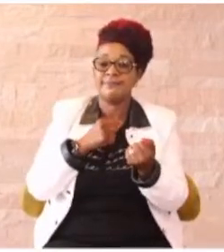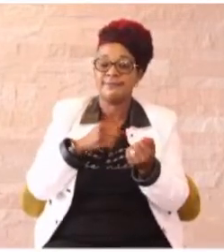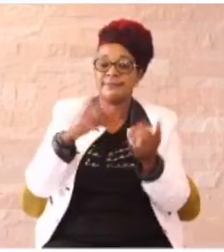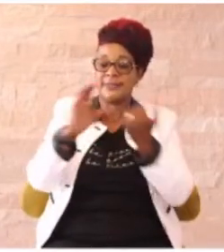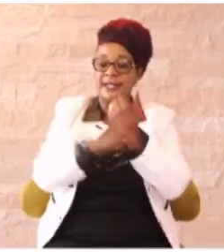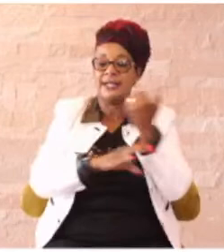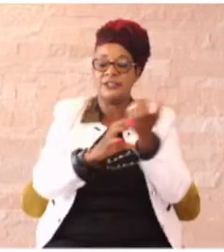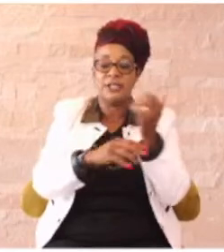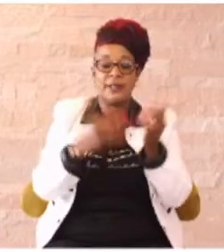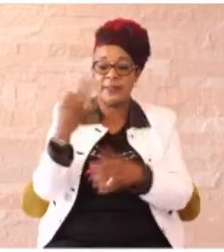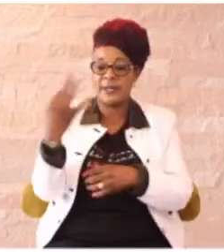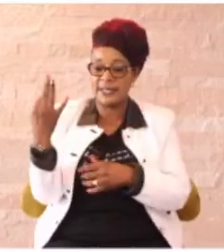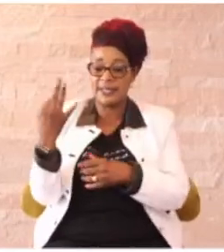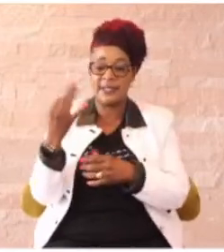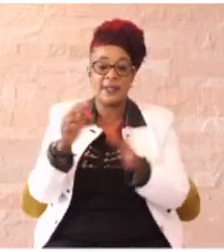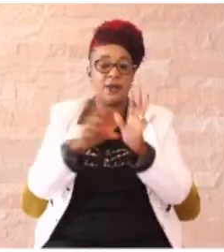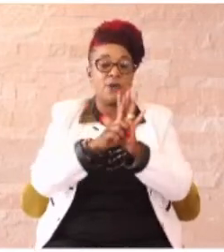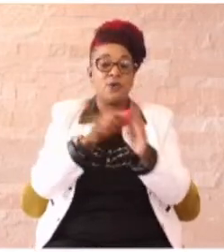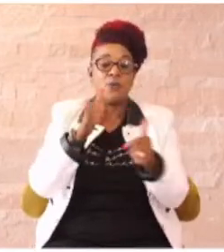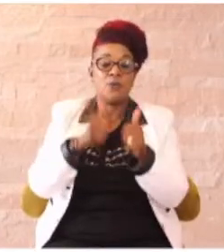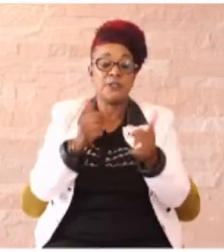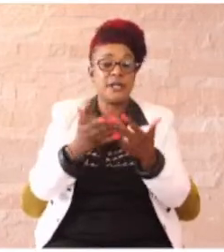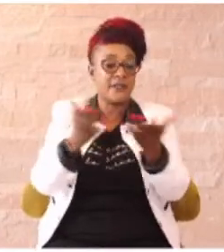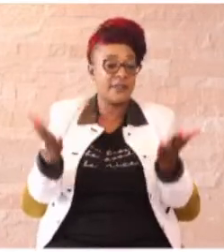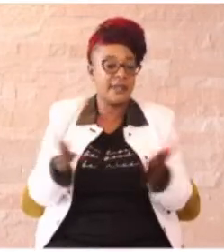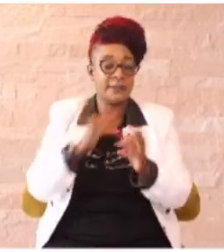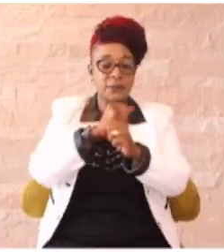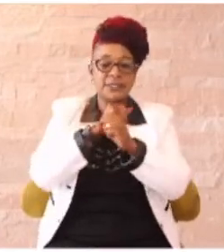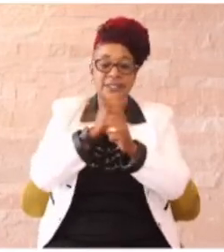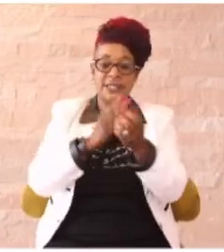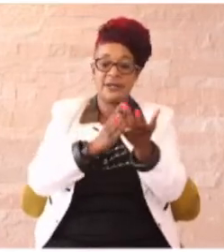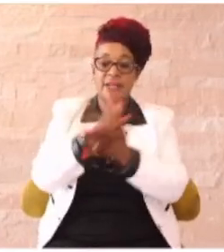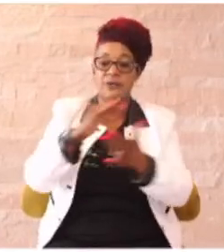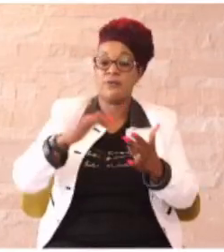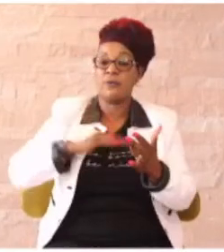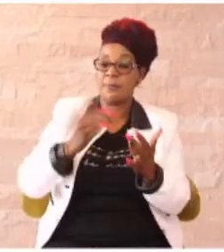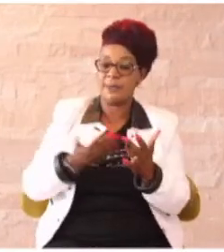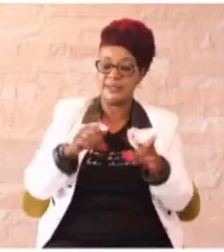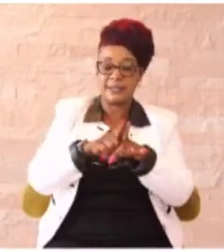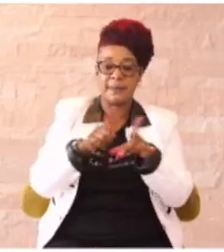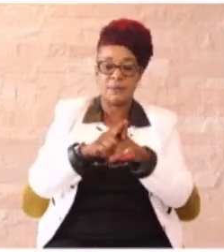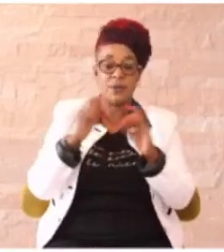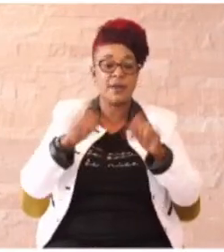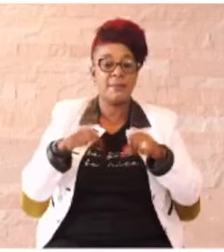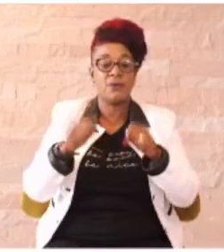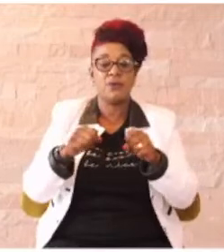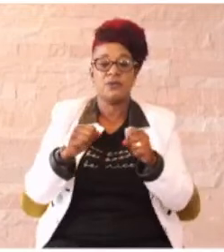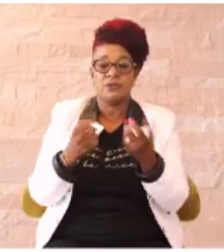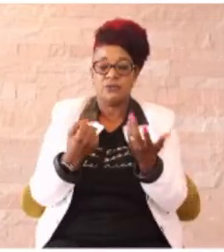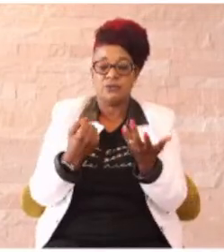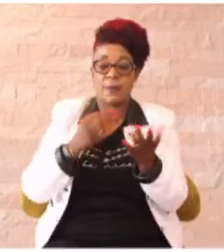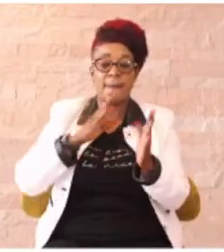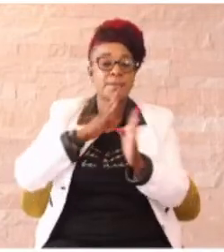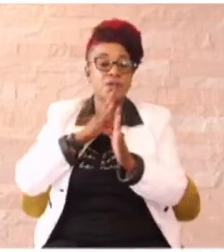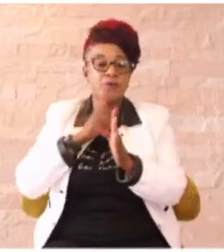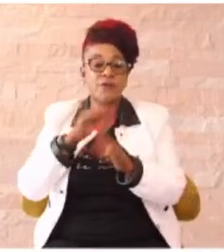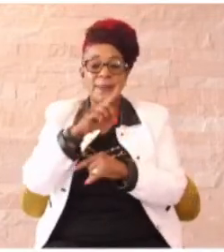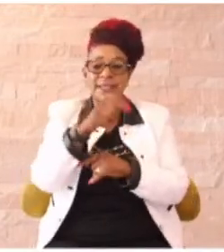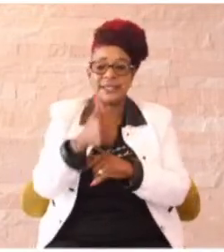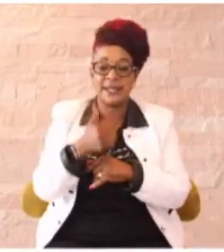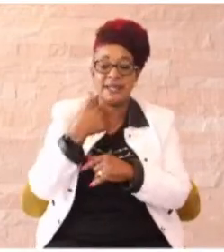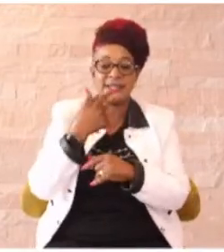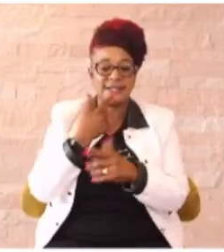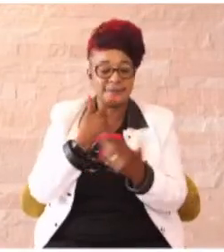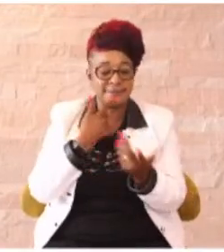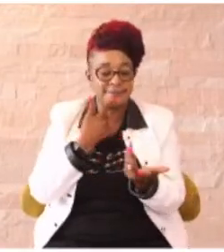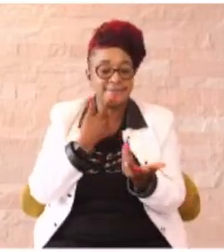are there protecting the rights of women, and we were able now to borrow from each other and say, if you try